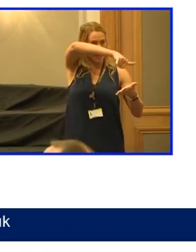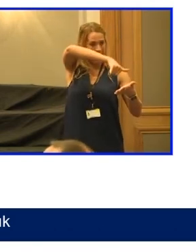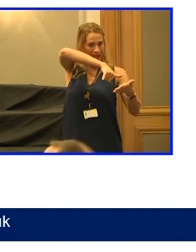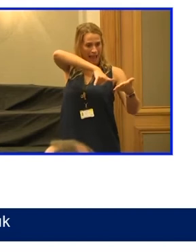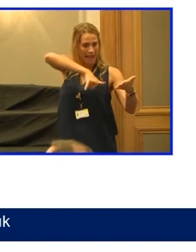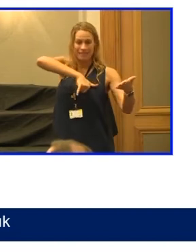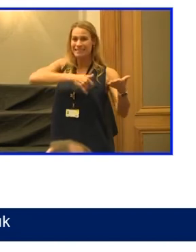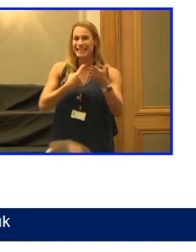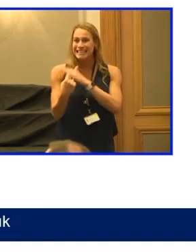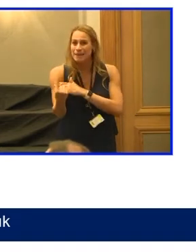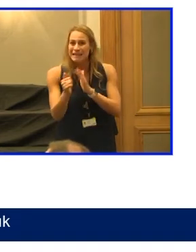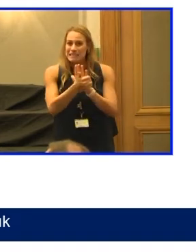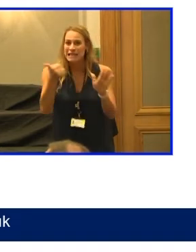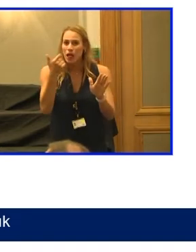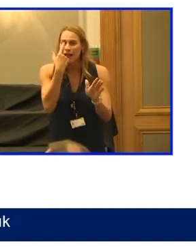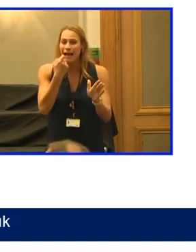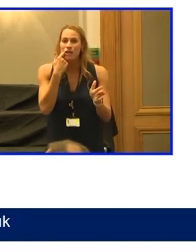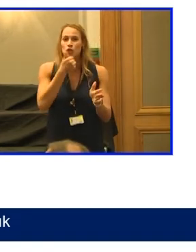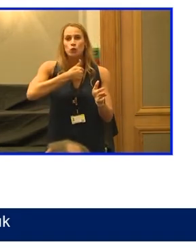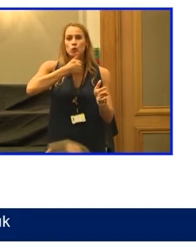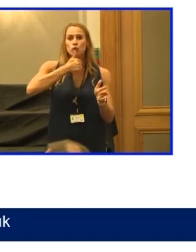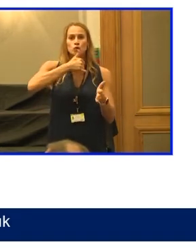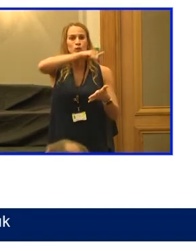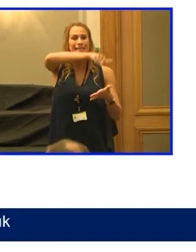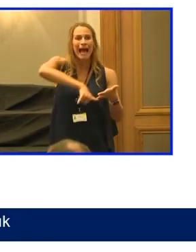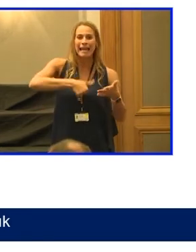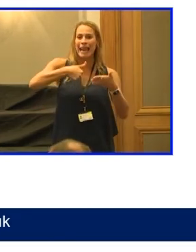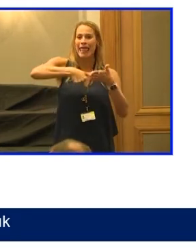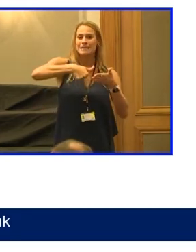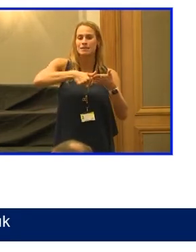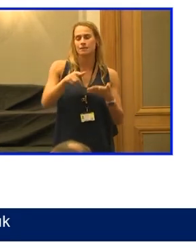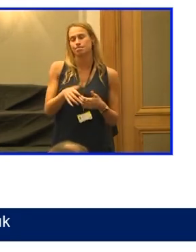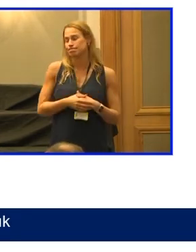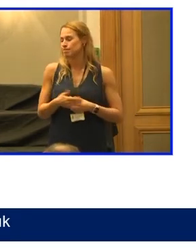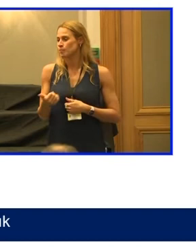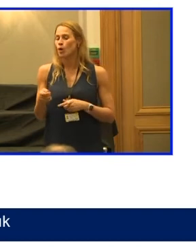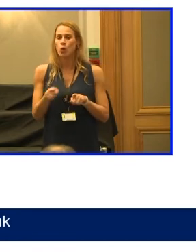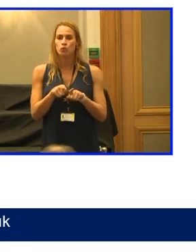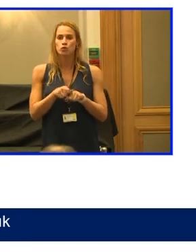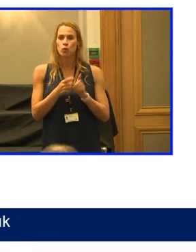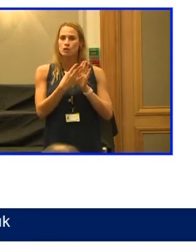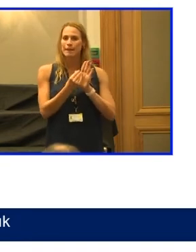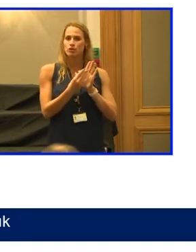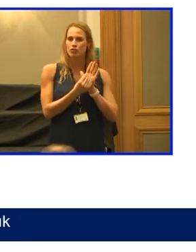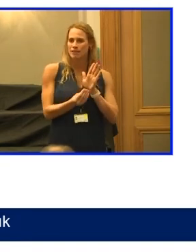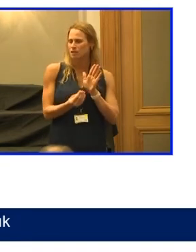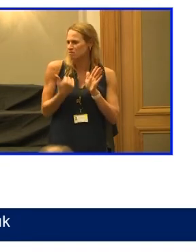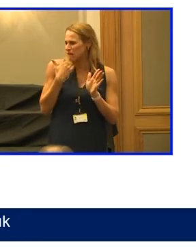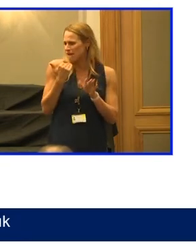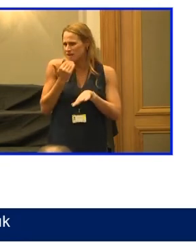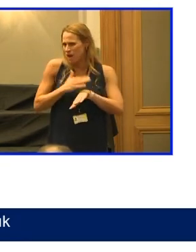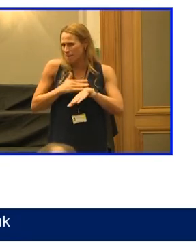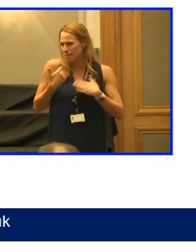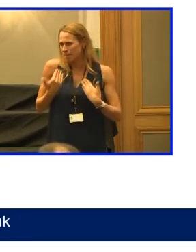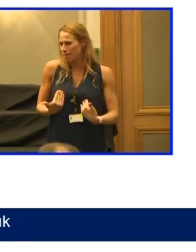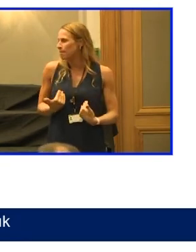palm of your hands. You know, another service, but I'm mindful of time, probably won't be a demonstration, will be there's Be My Eyes, which